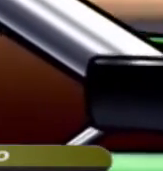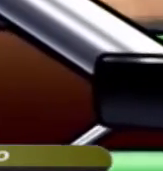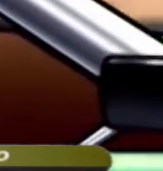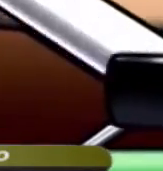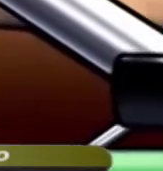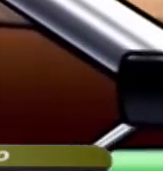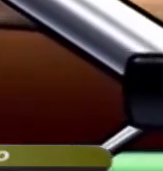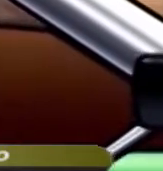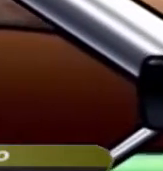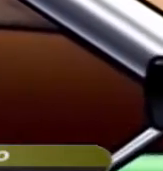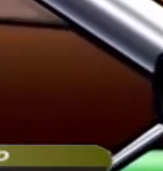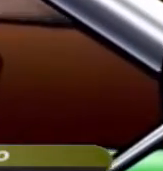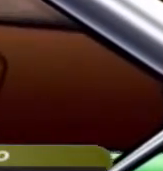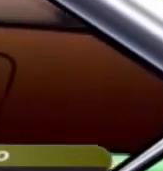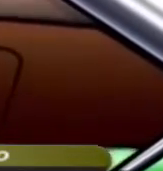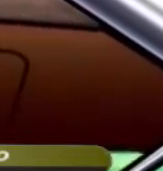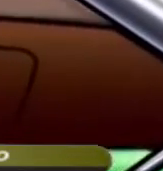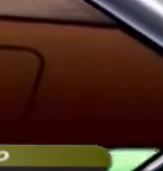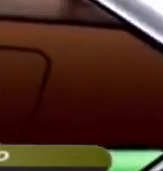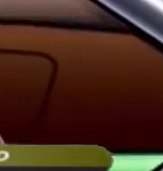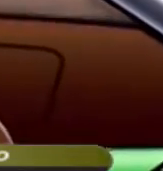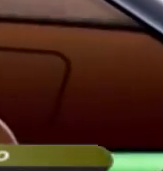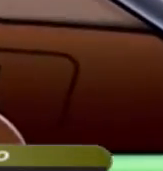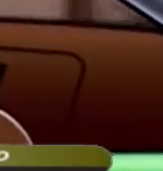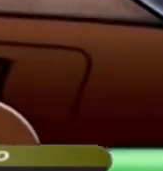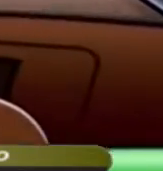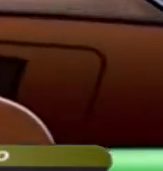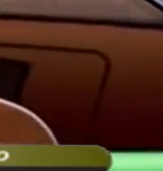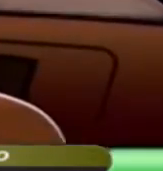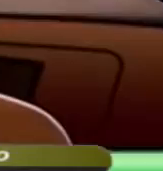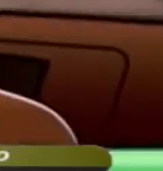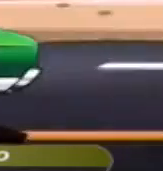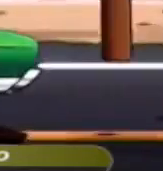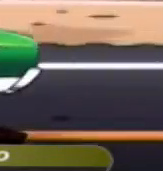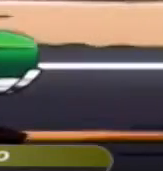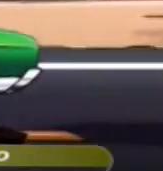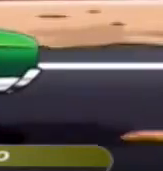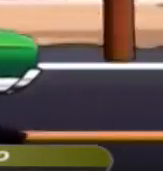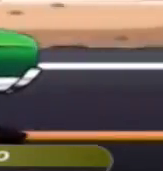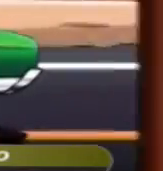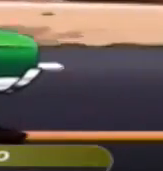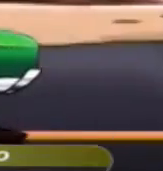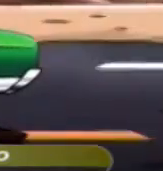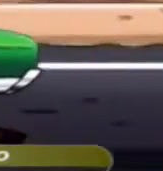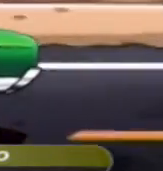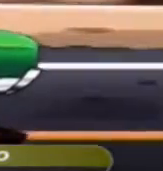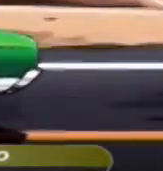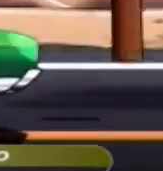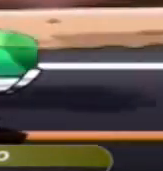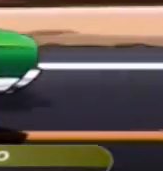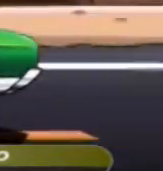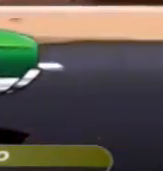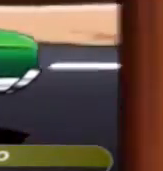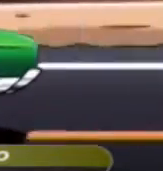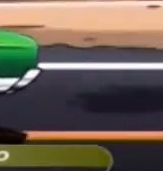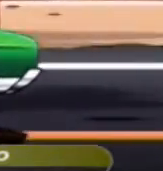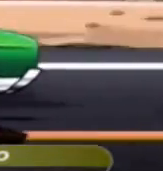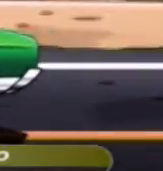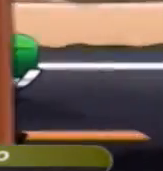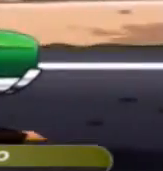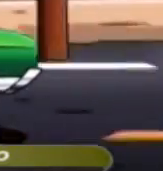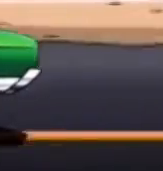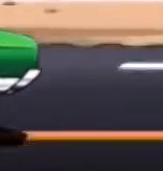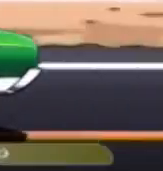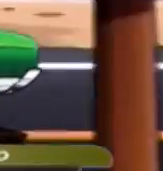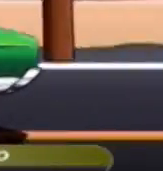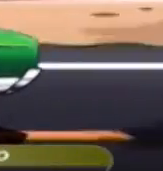If you leave me, I go low. I promise not to ever do like go to. Yeah, Pamela, don't leave me hanging, oh. If it's for your